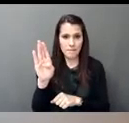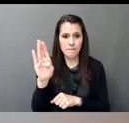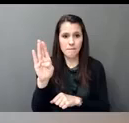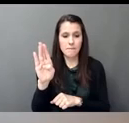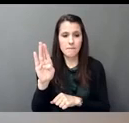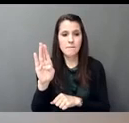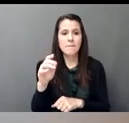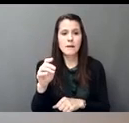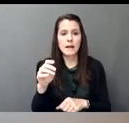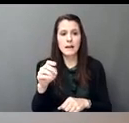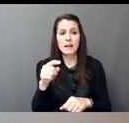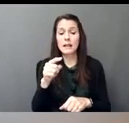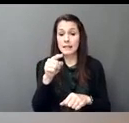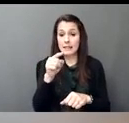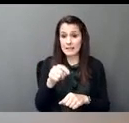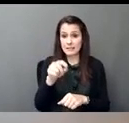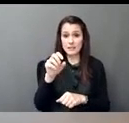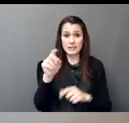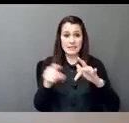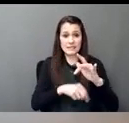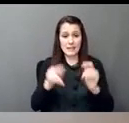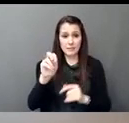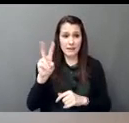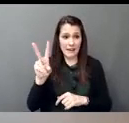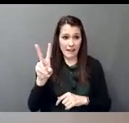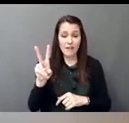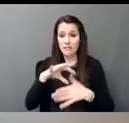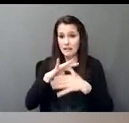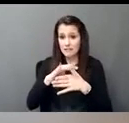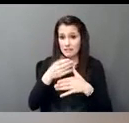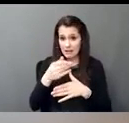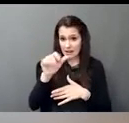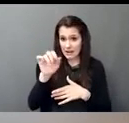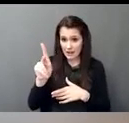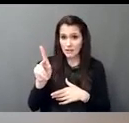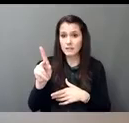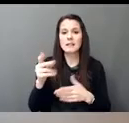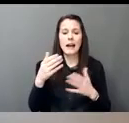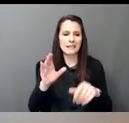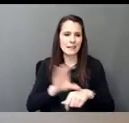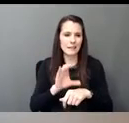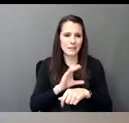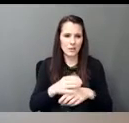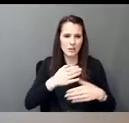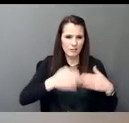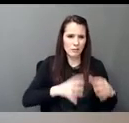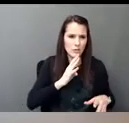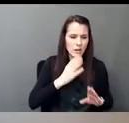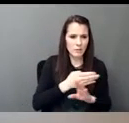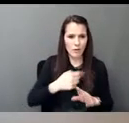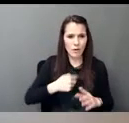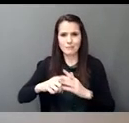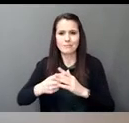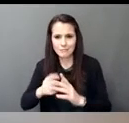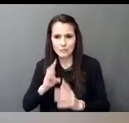I'm on the skip navigation main content link. I let the computer finish talking before I started talking. And from here, I'm going to press the